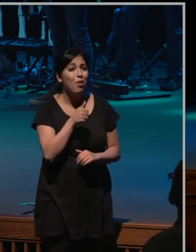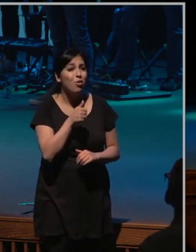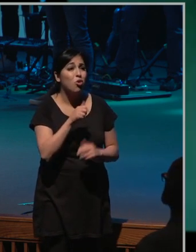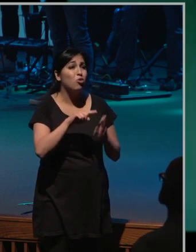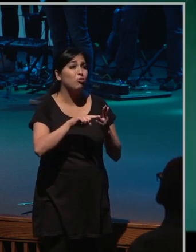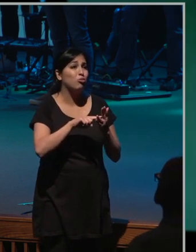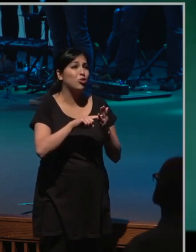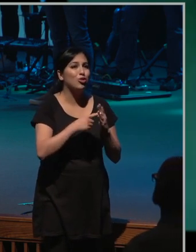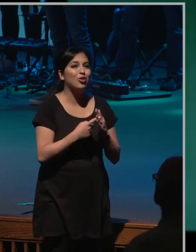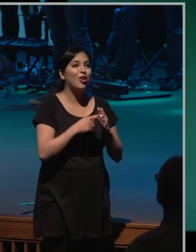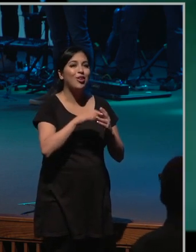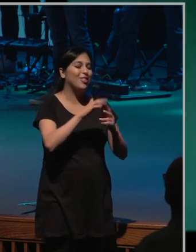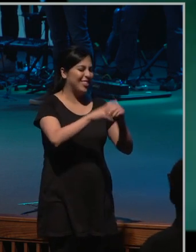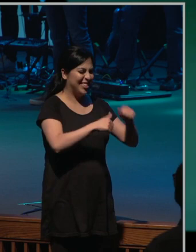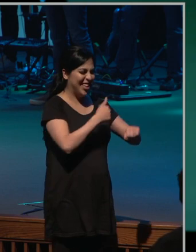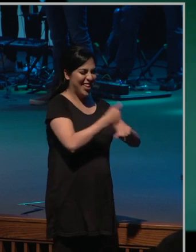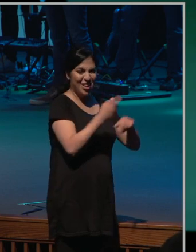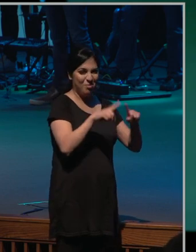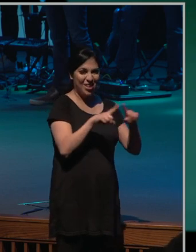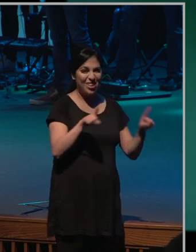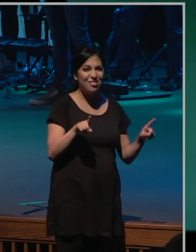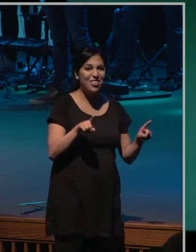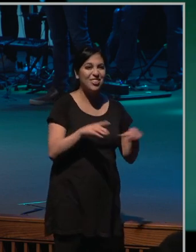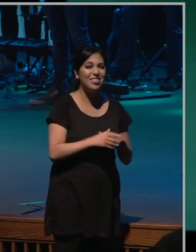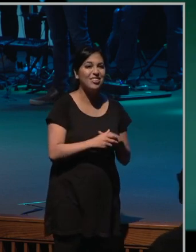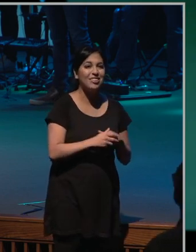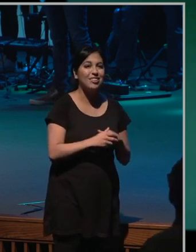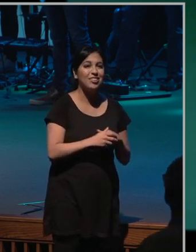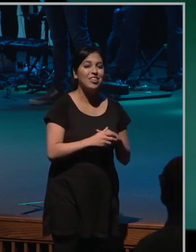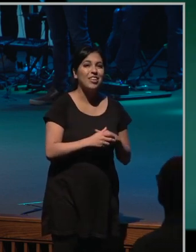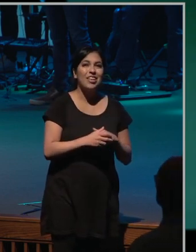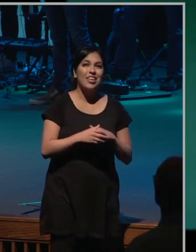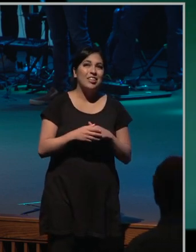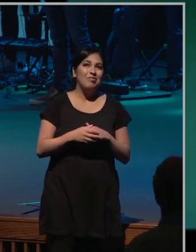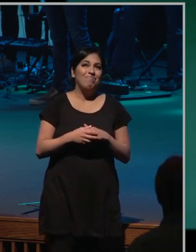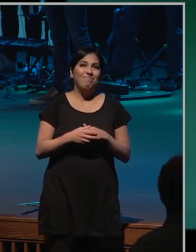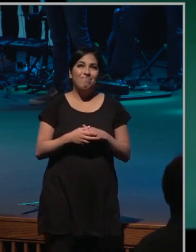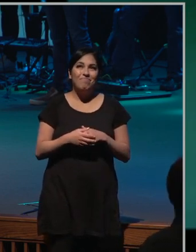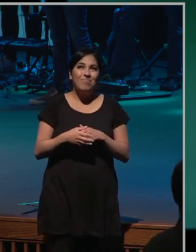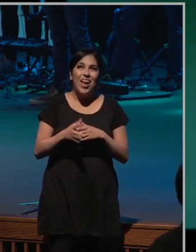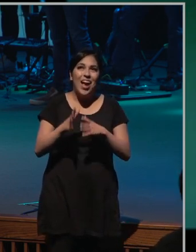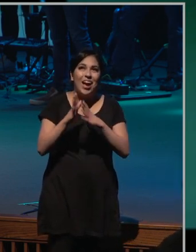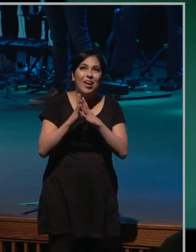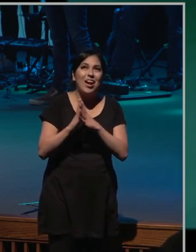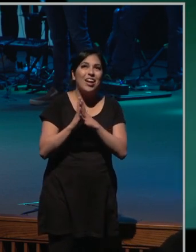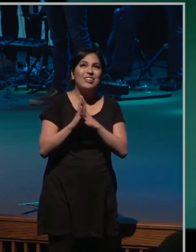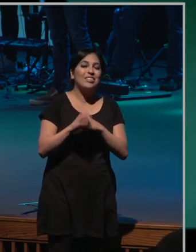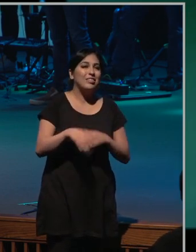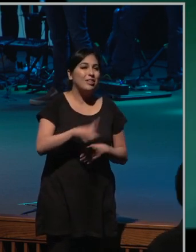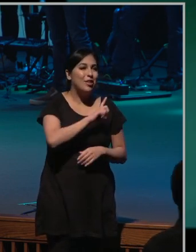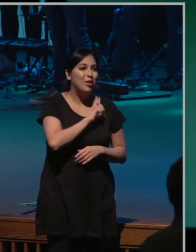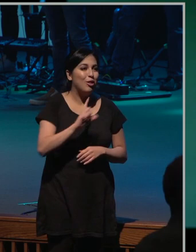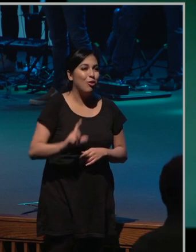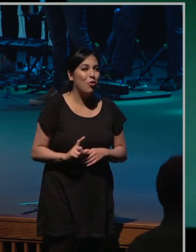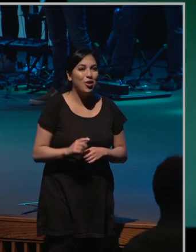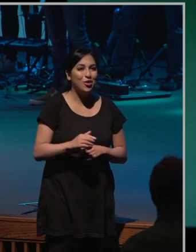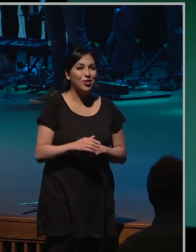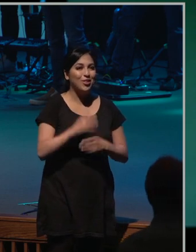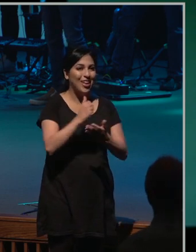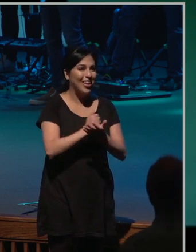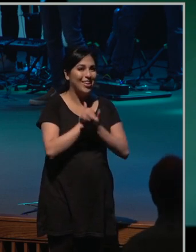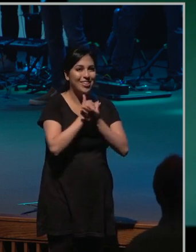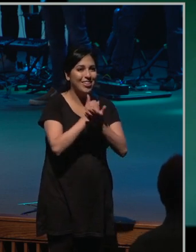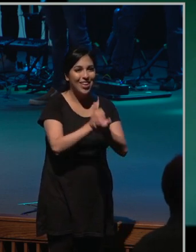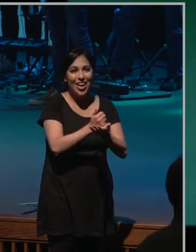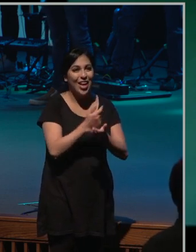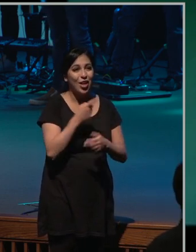differences. Lay those things before the Lord and ask Him to make those priorities, those behaviors, those